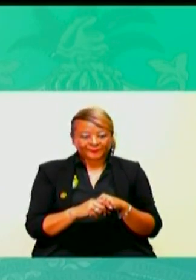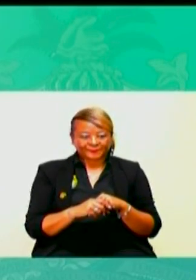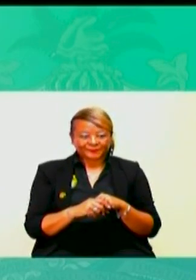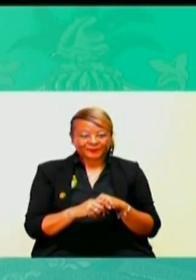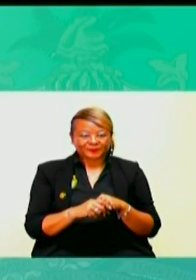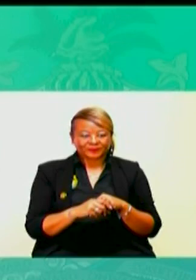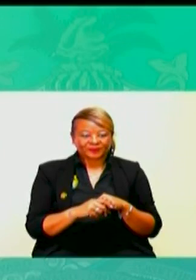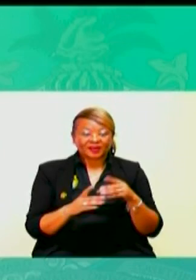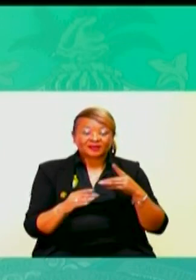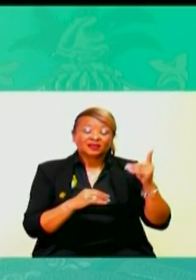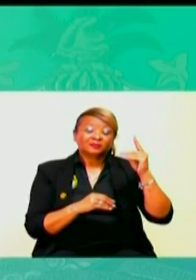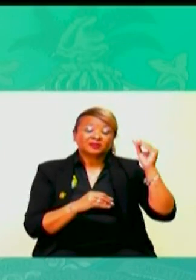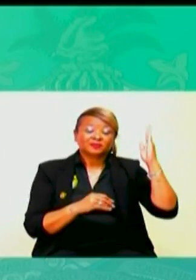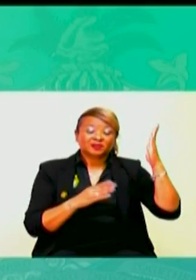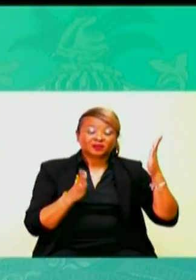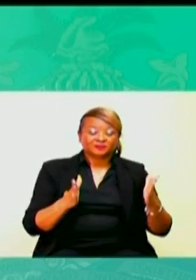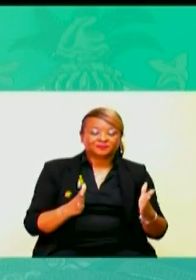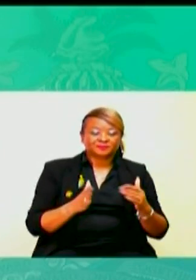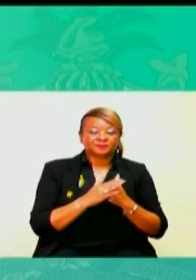Mr. Deputy Speaker.